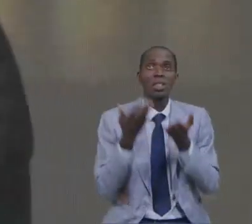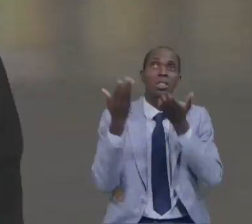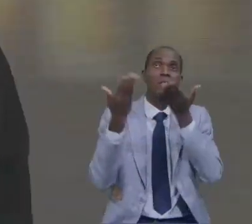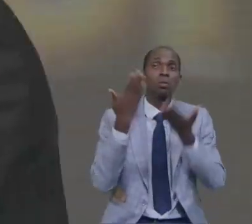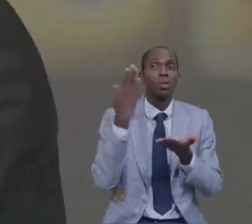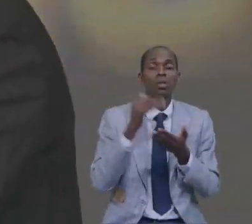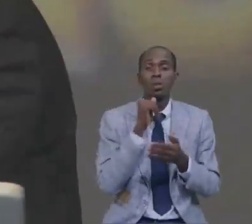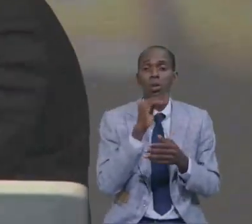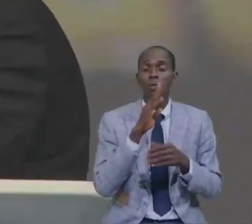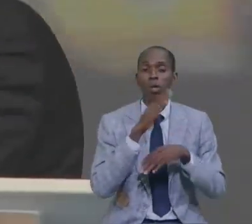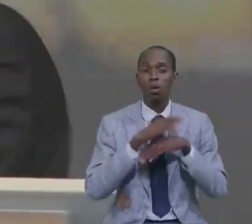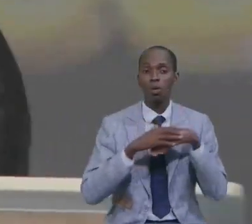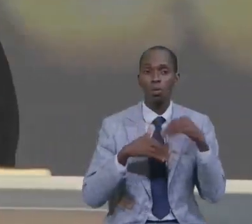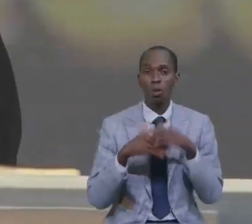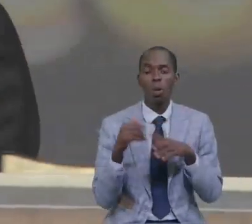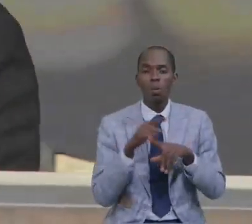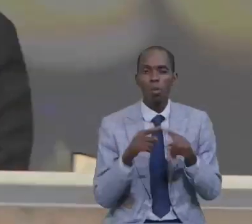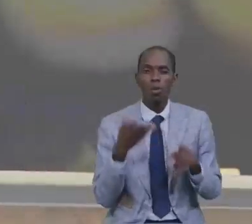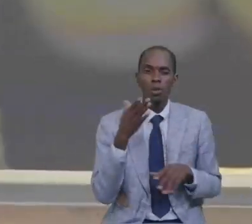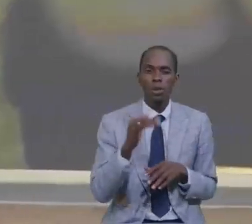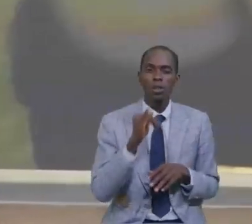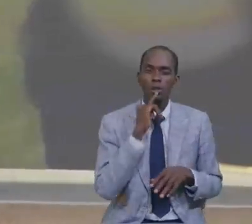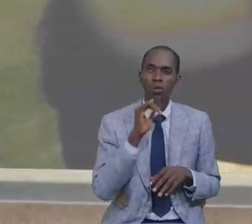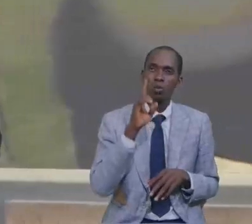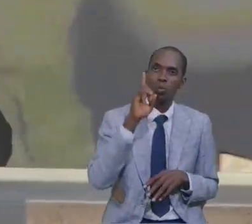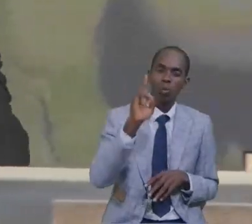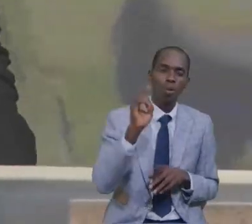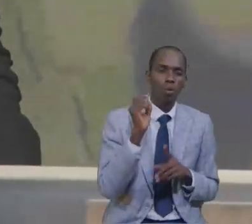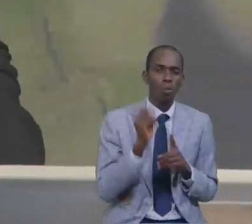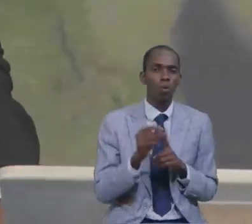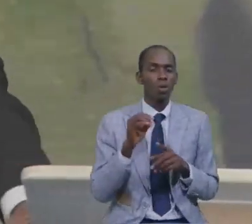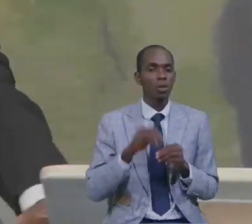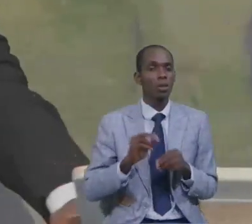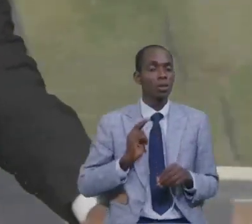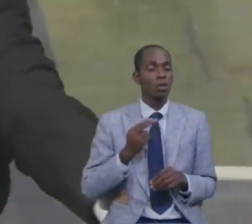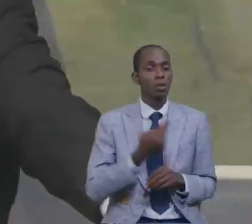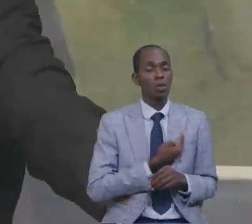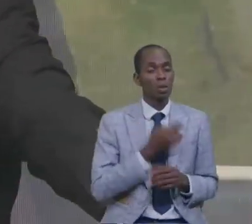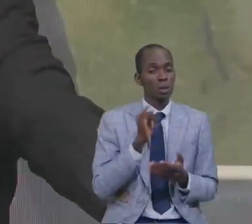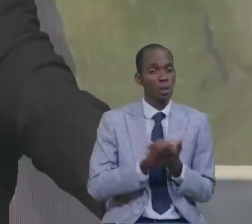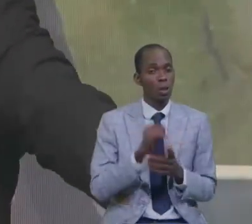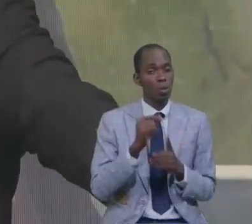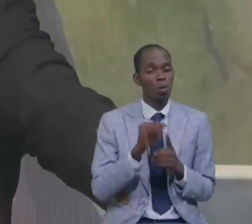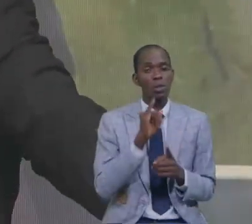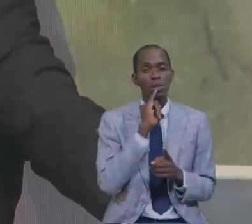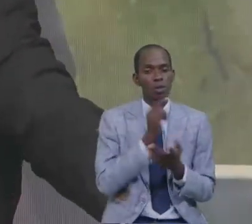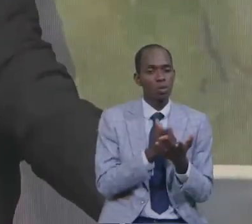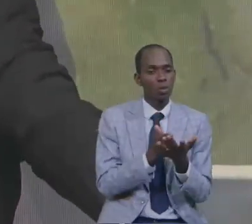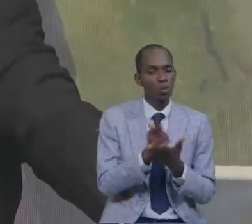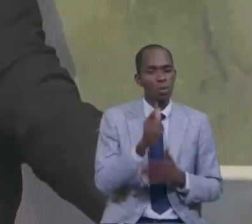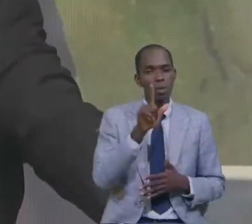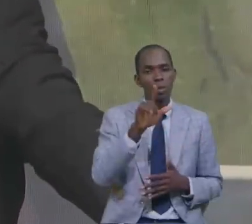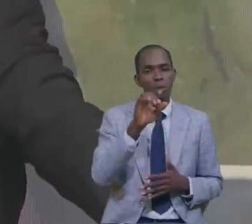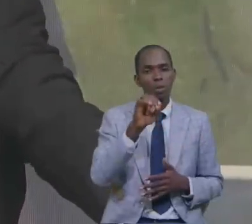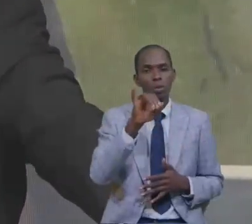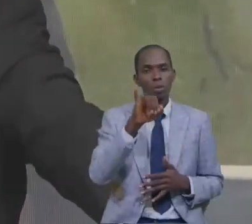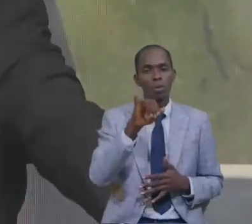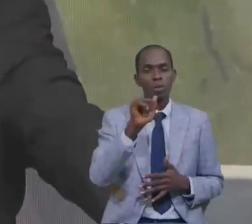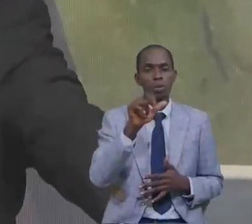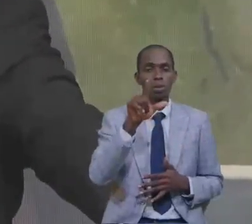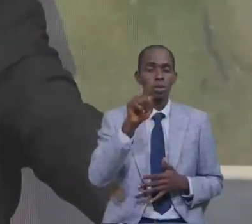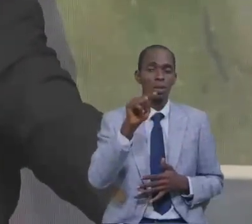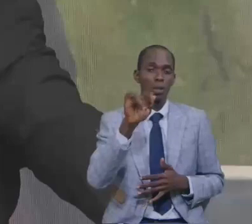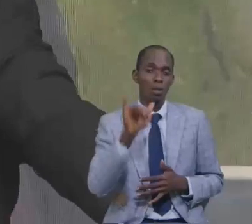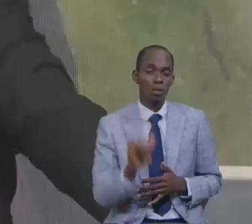And we exalt that loyalty. He called me, and he expects me to be faithful.